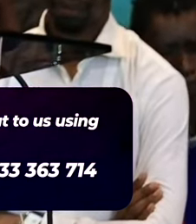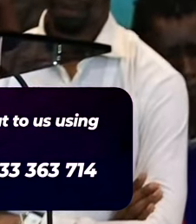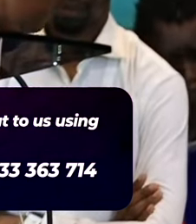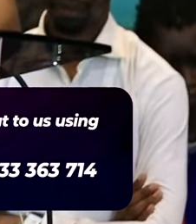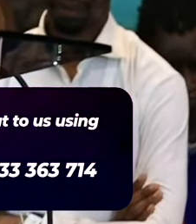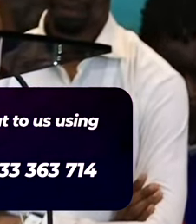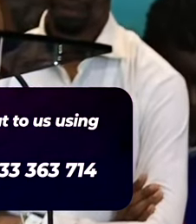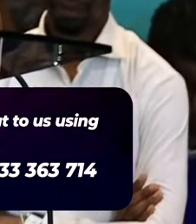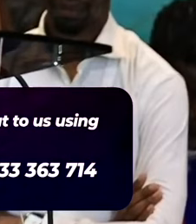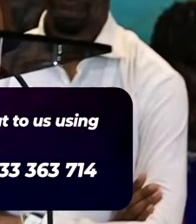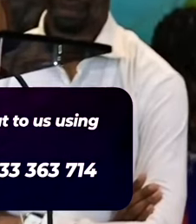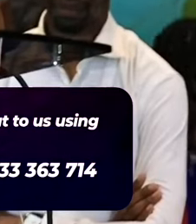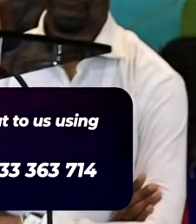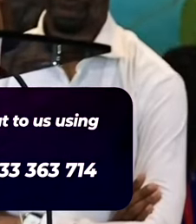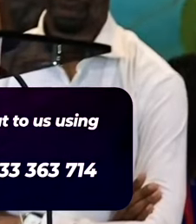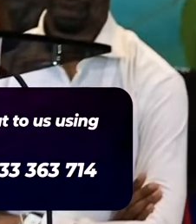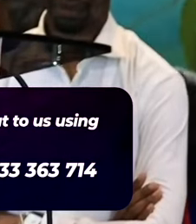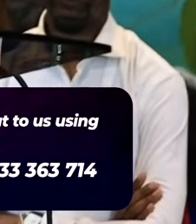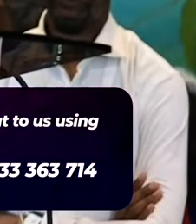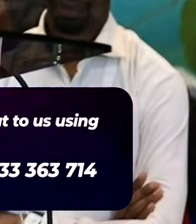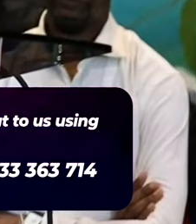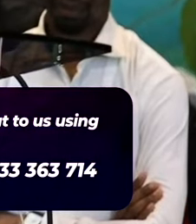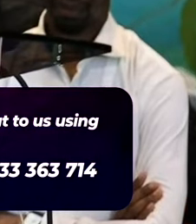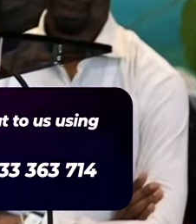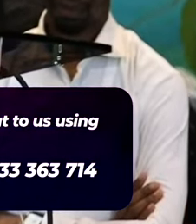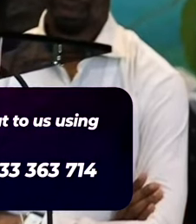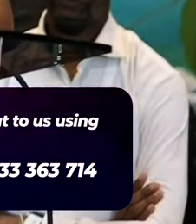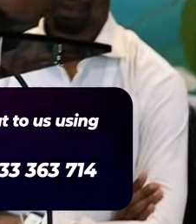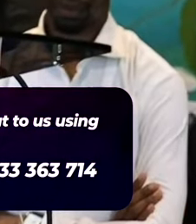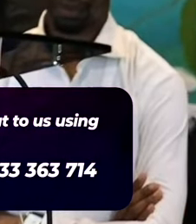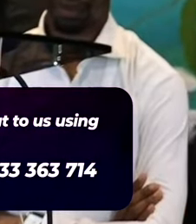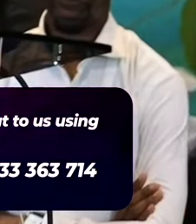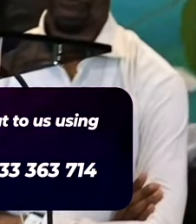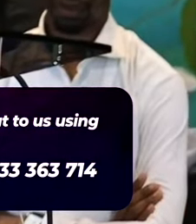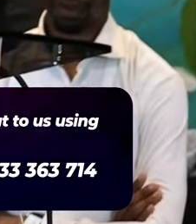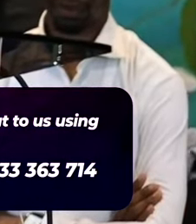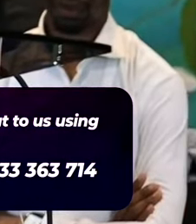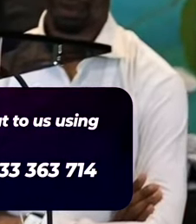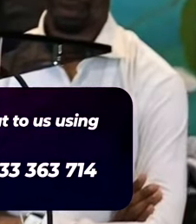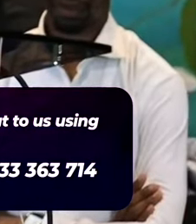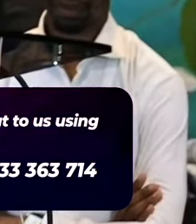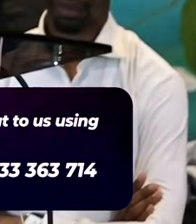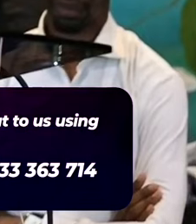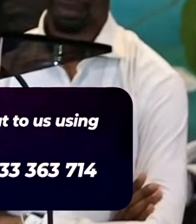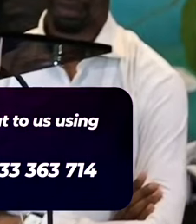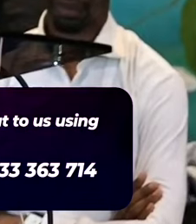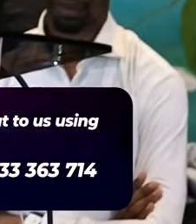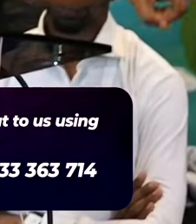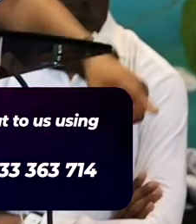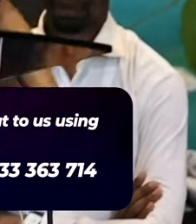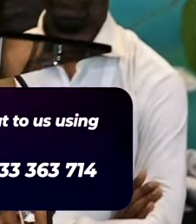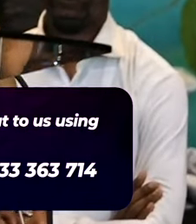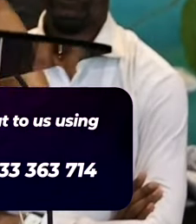Any boyfriend attached to any girlfriend, and God, in your wisdom, it will not end